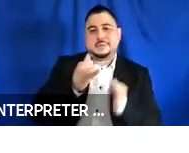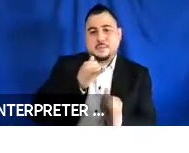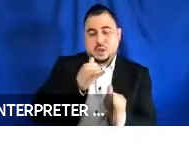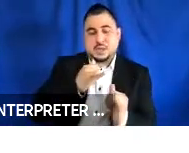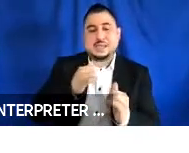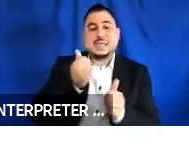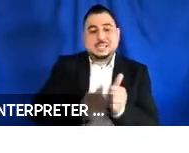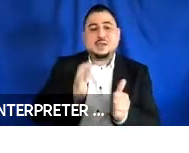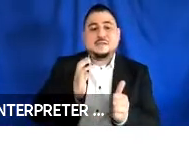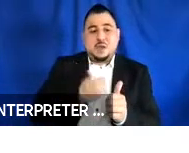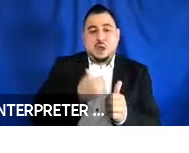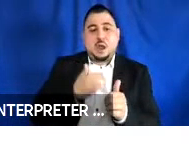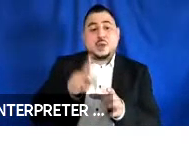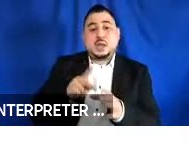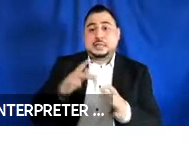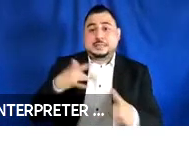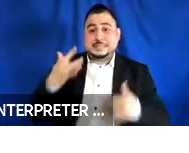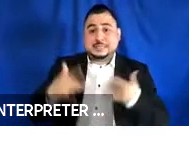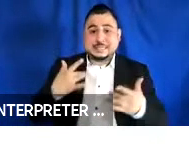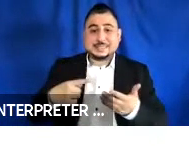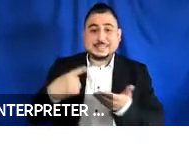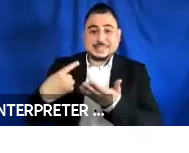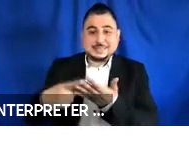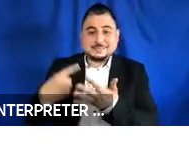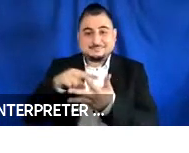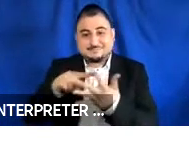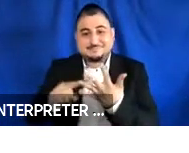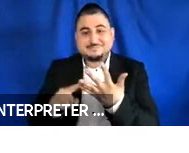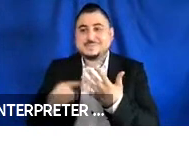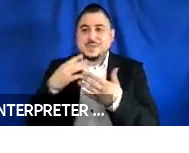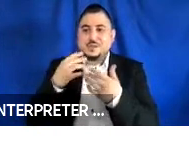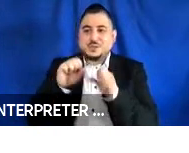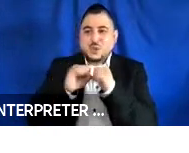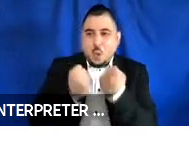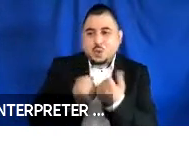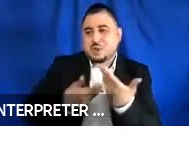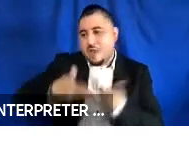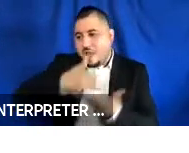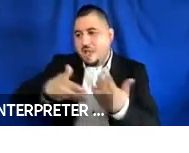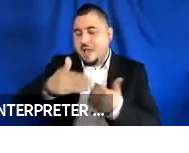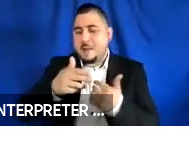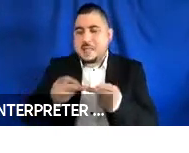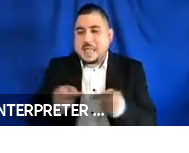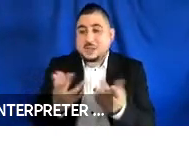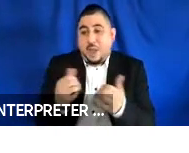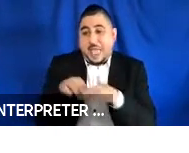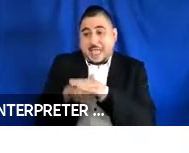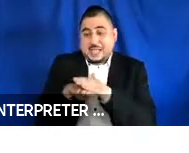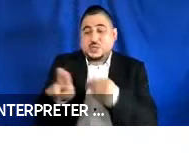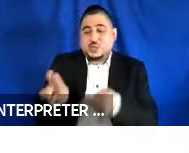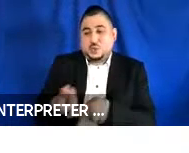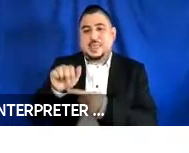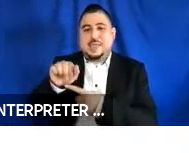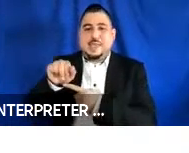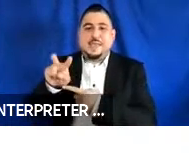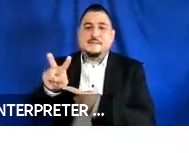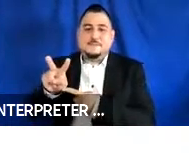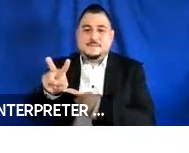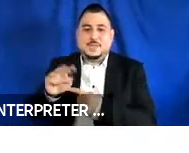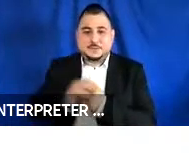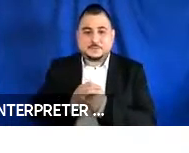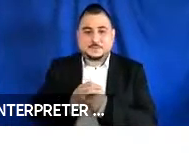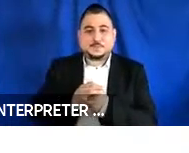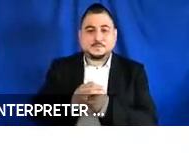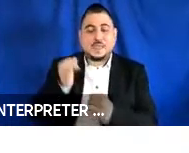of our sessions were most excited to discuss the numerous social and recreational places of interest that they would seek to access using AV.